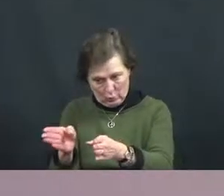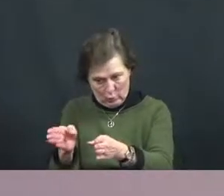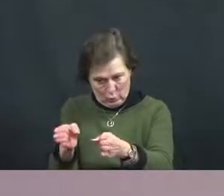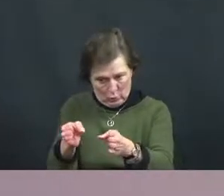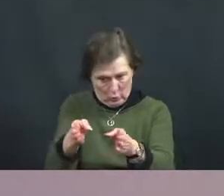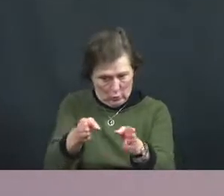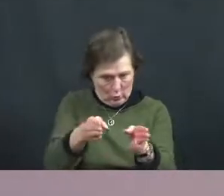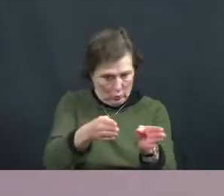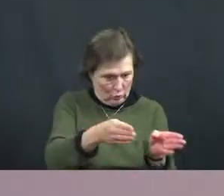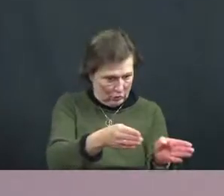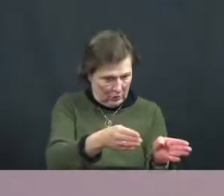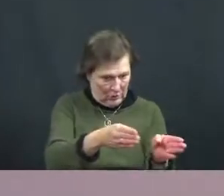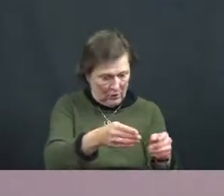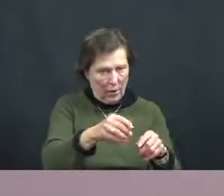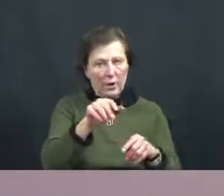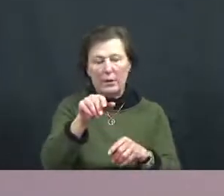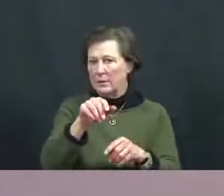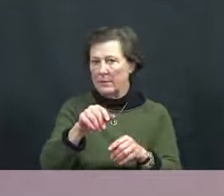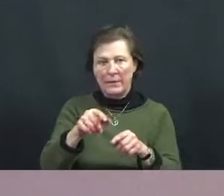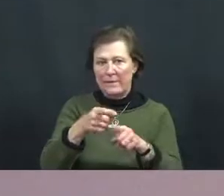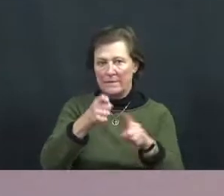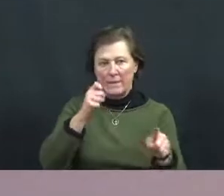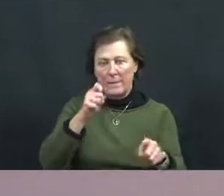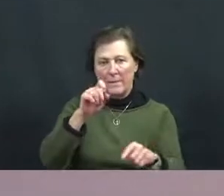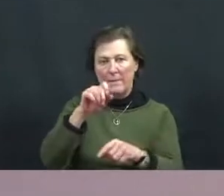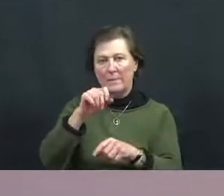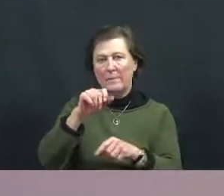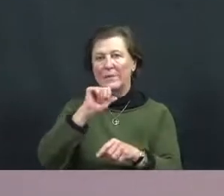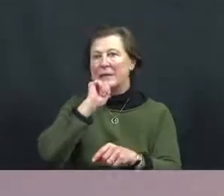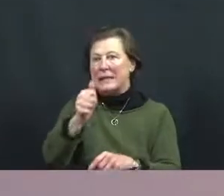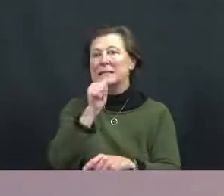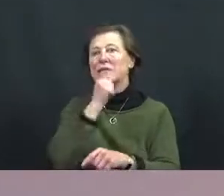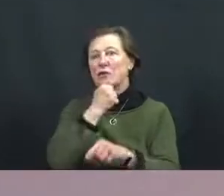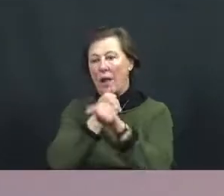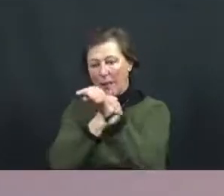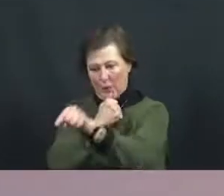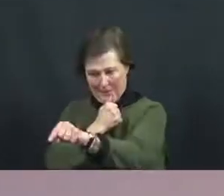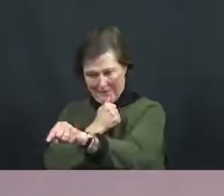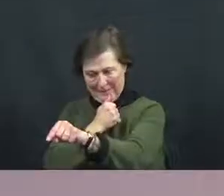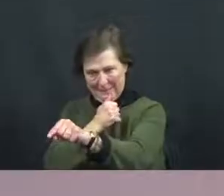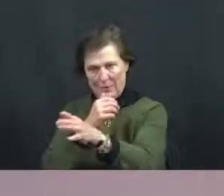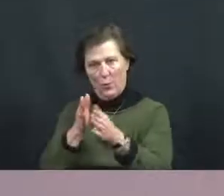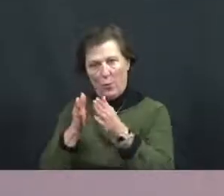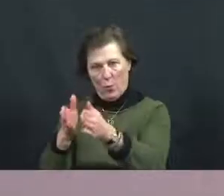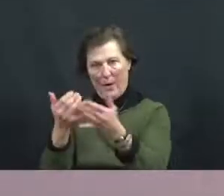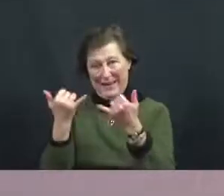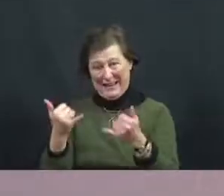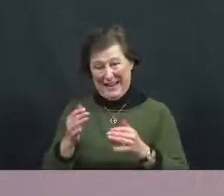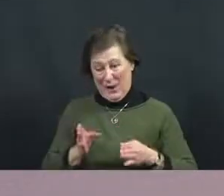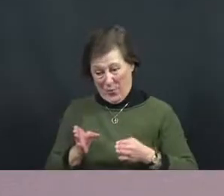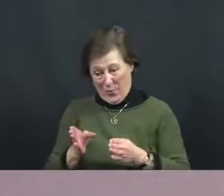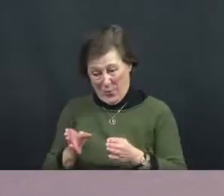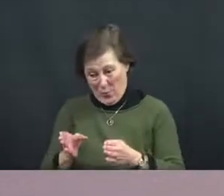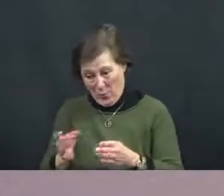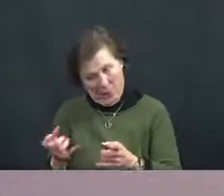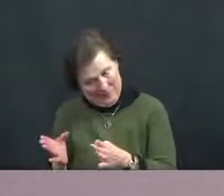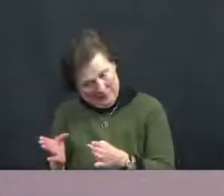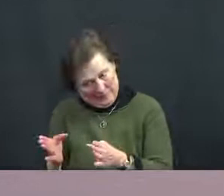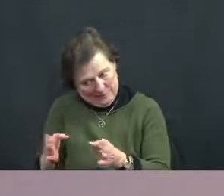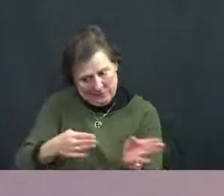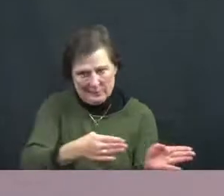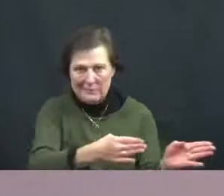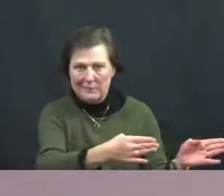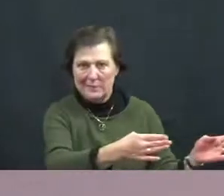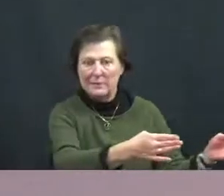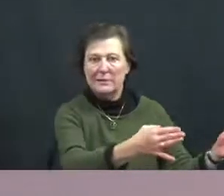association away from the illiberal and intolerant direction it is now going. We'll work through the